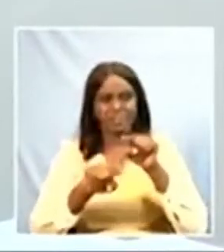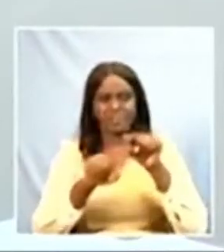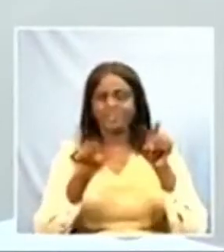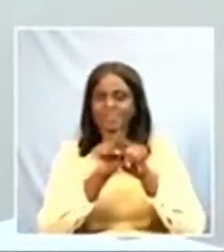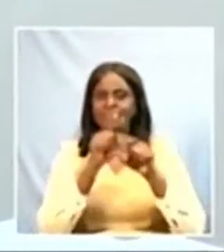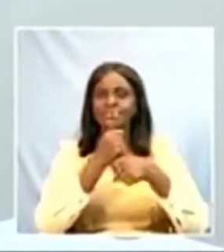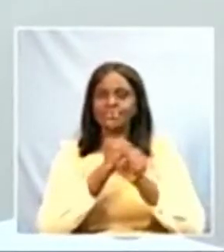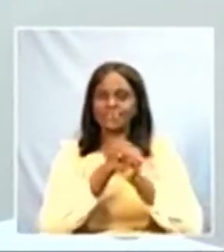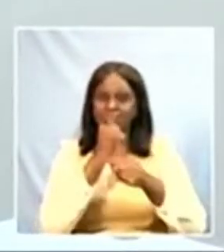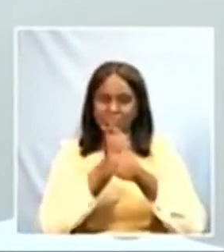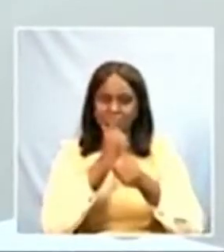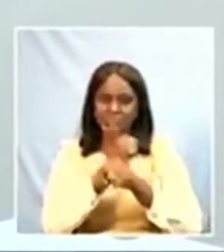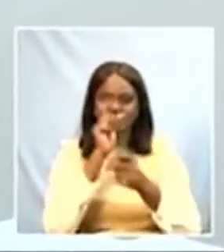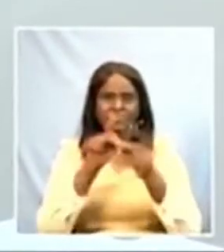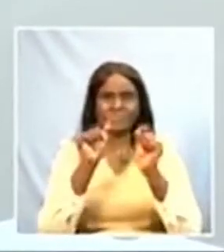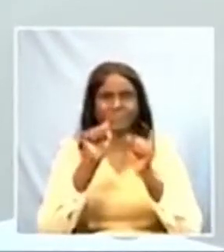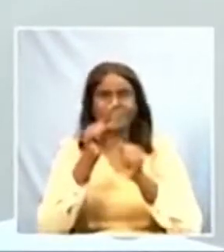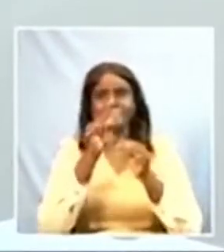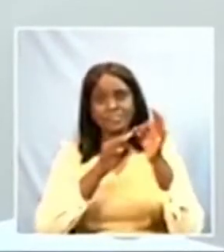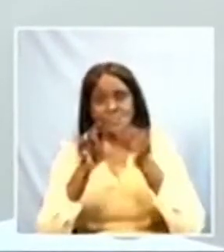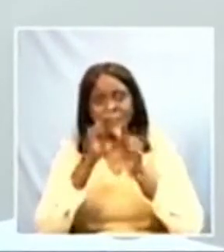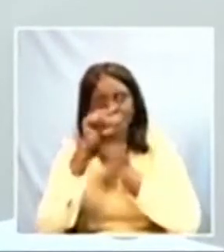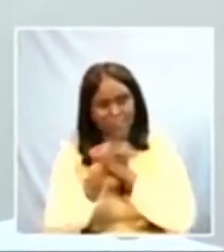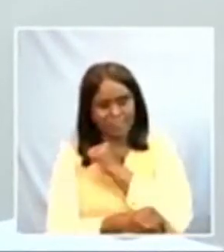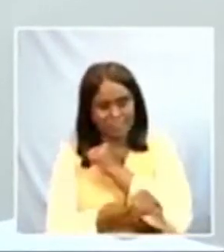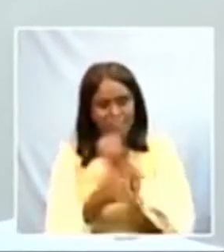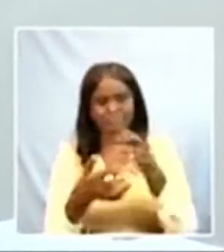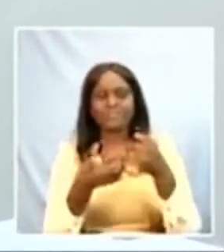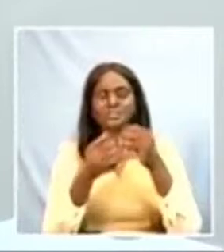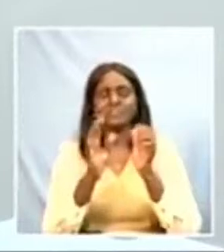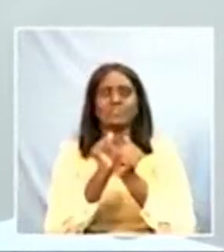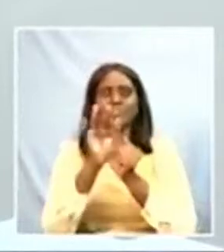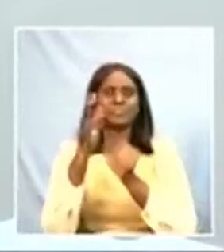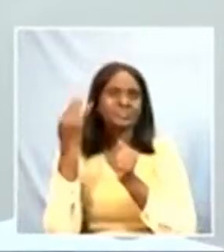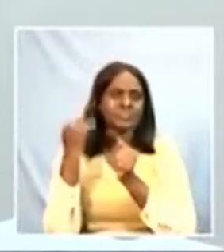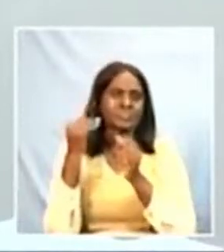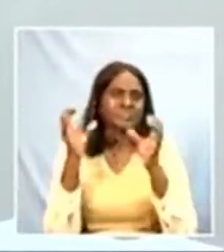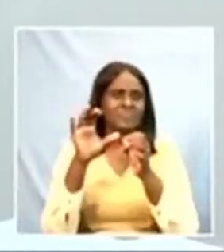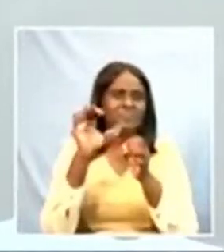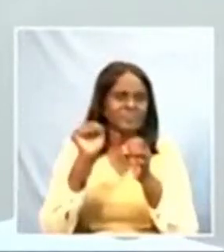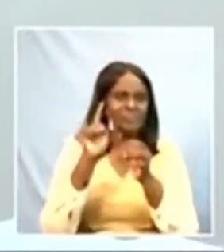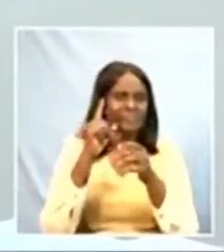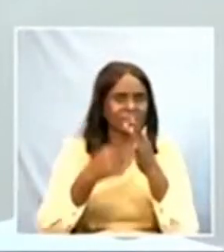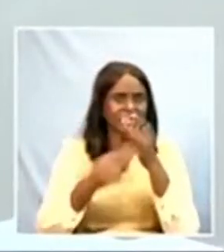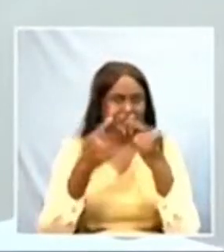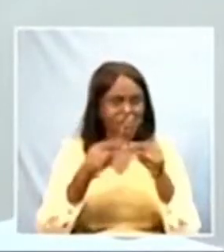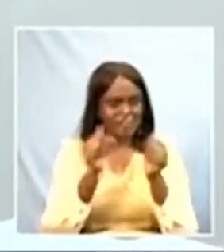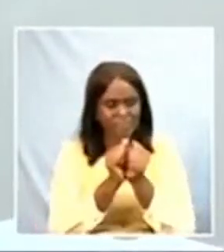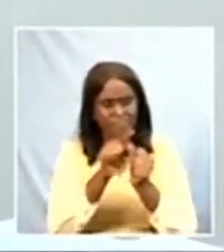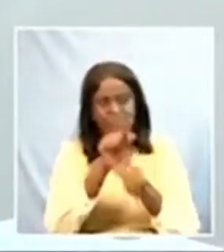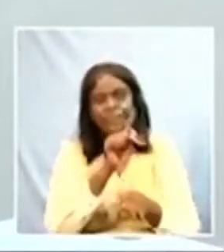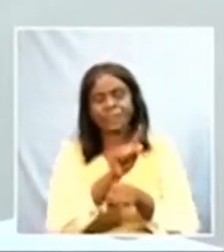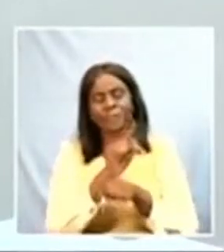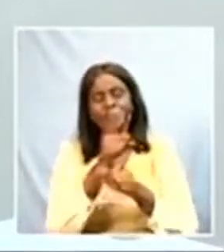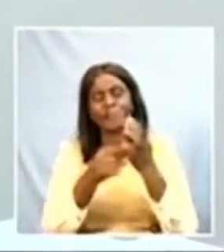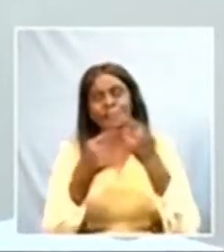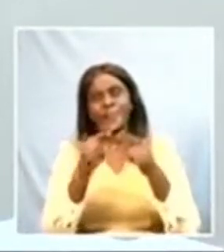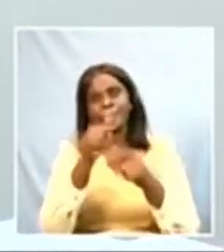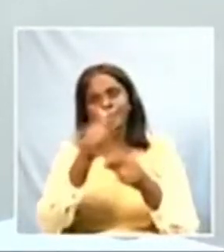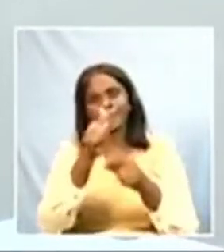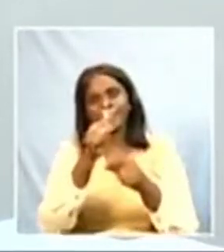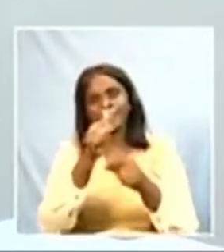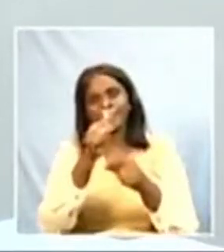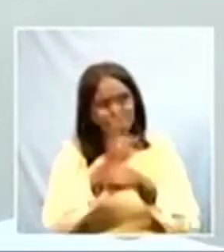this. So can you explain the detail, engineer and your former council secretary, what happened on this project? You